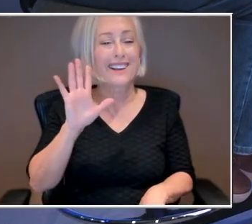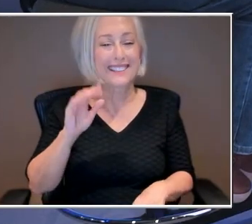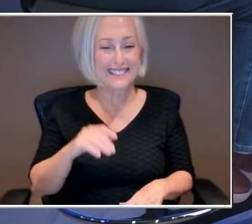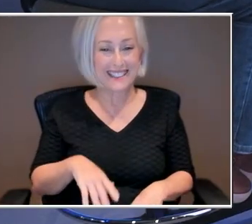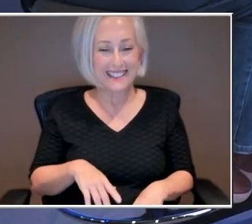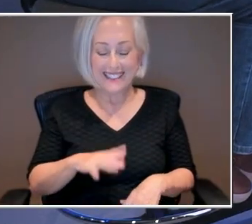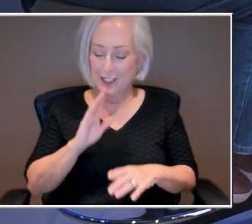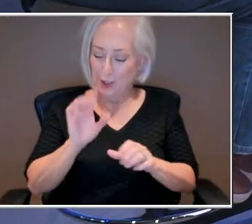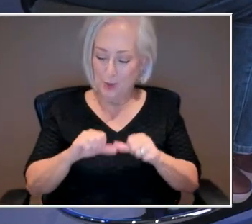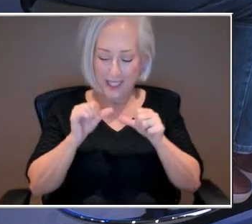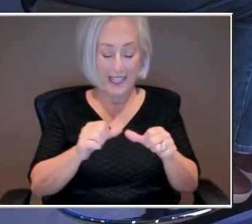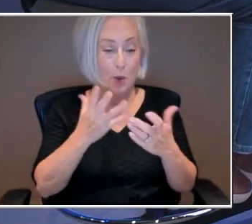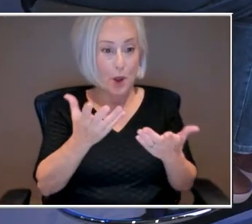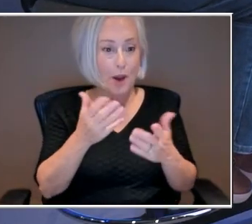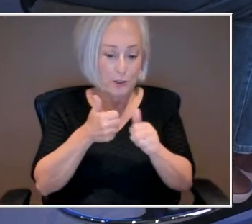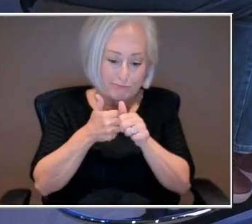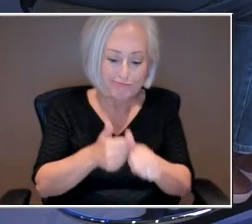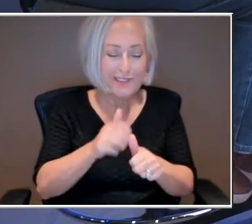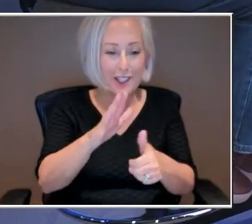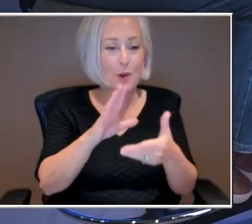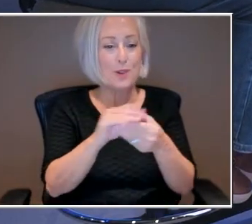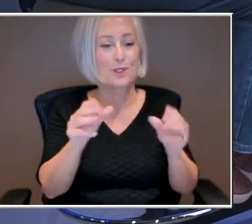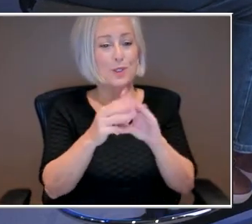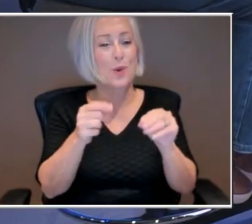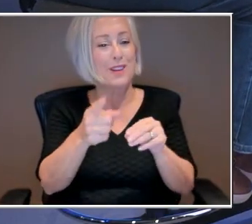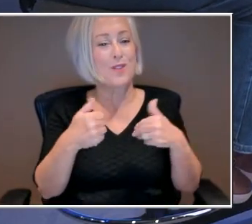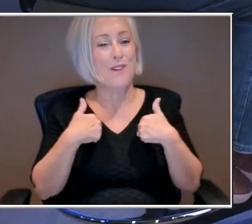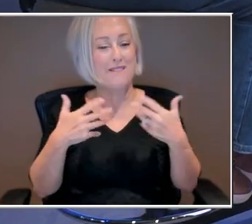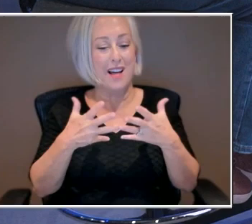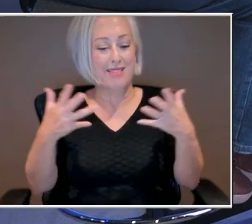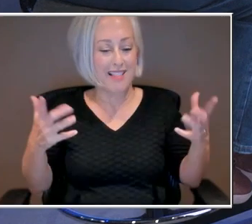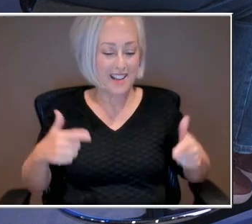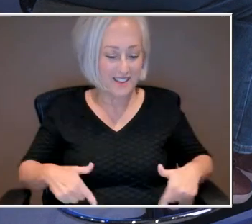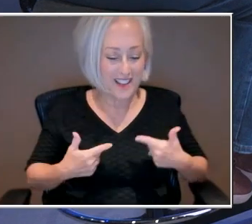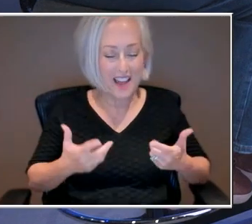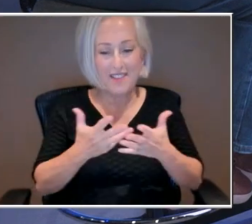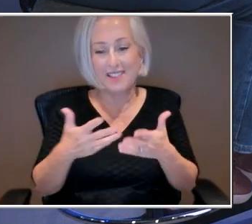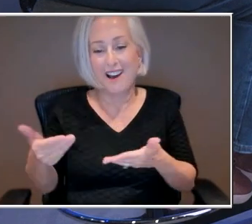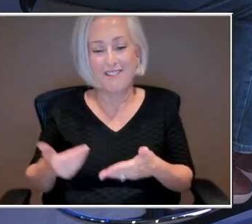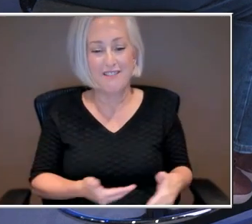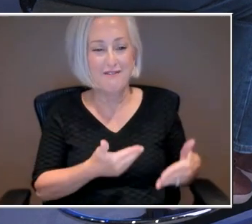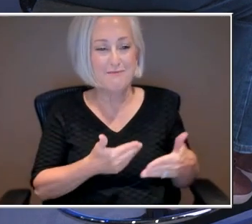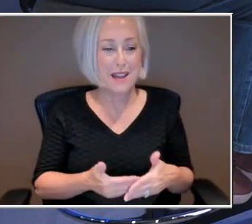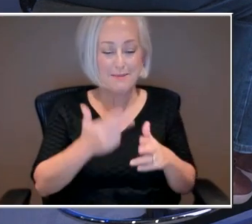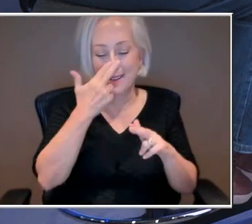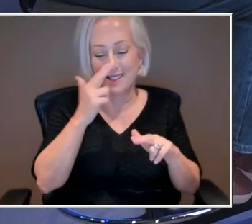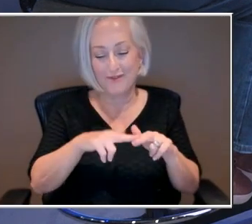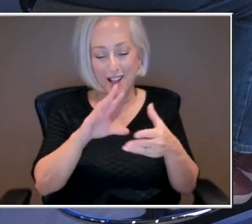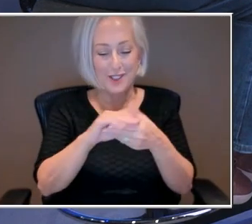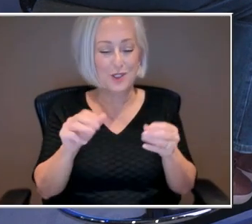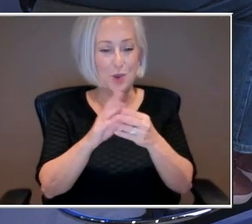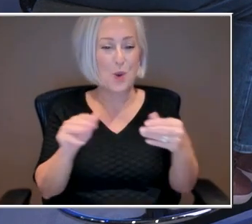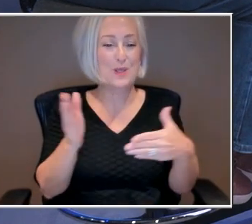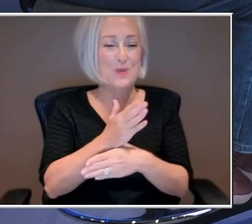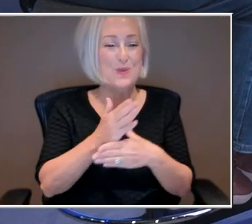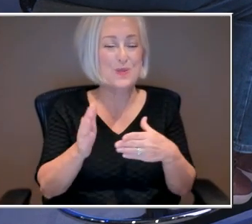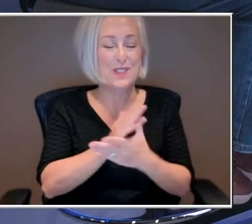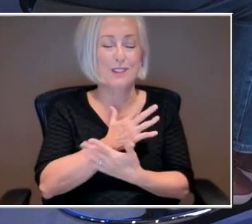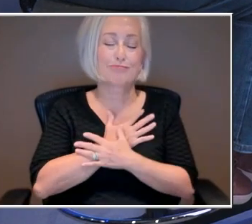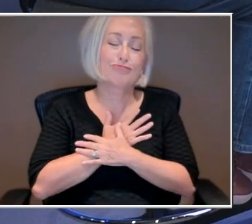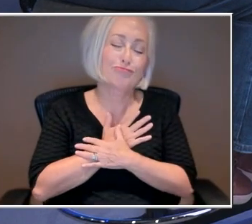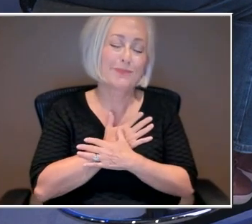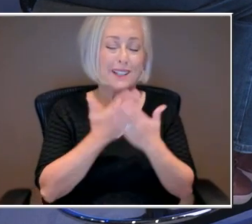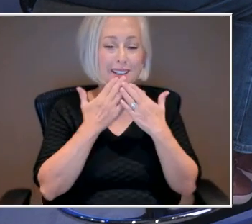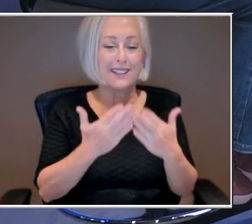story, because Yep. you got lots of life to We live do. and lots of babies coming Yep, and lots of that's fun right. stories to share. So it's just so great to have you. What a great way